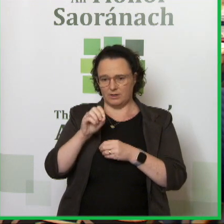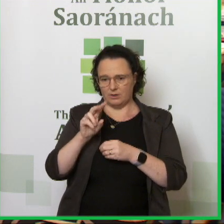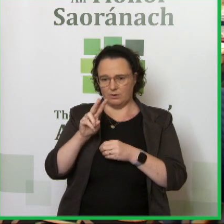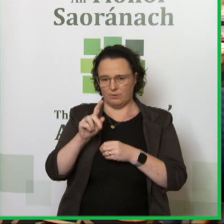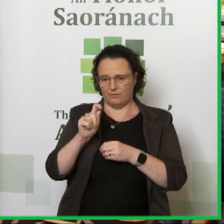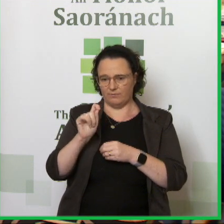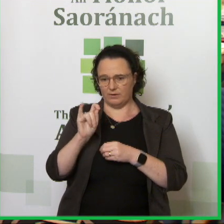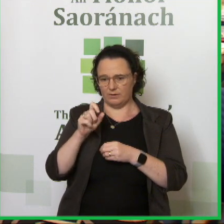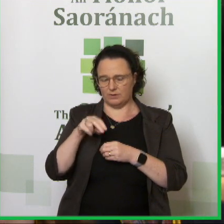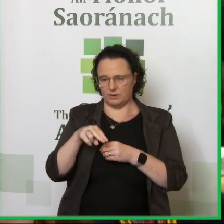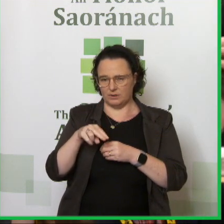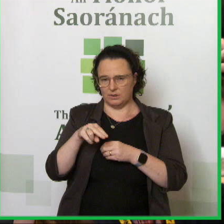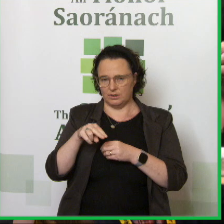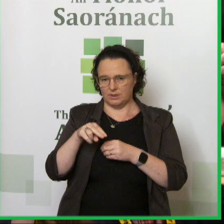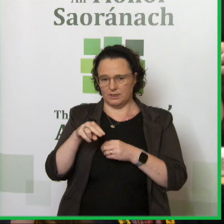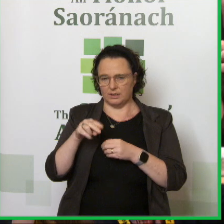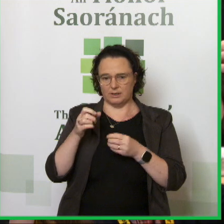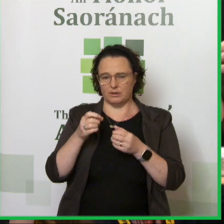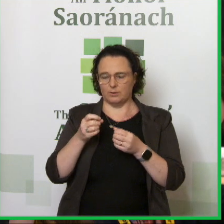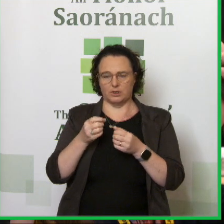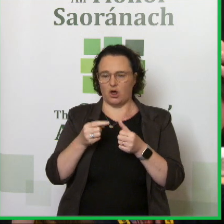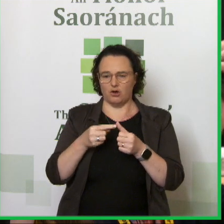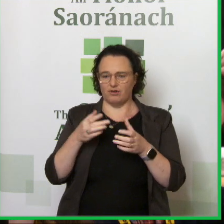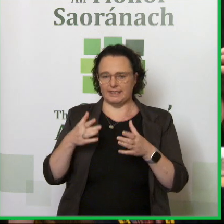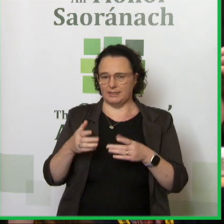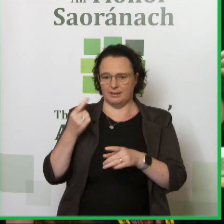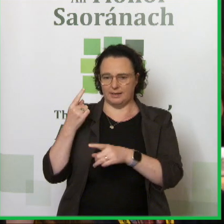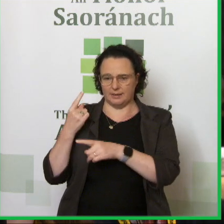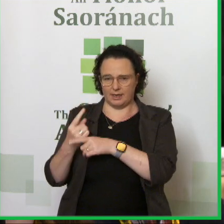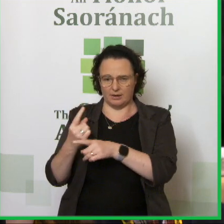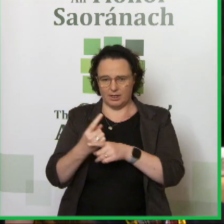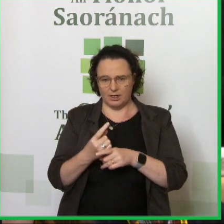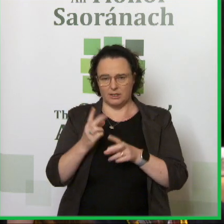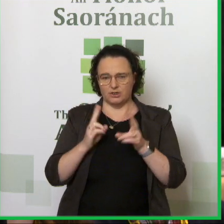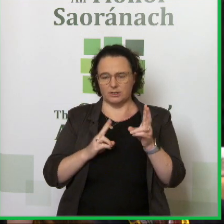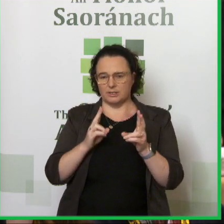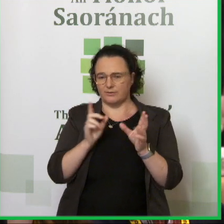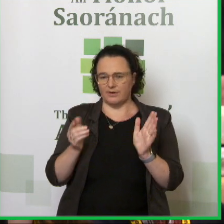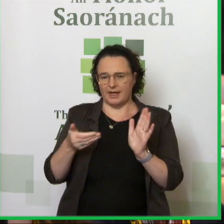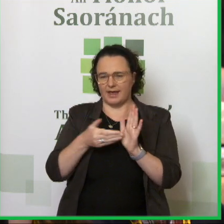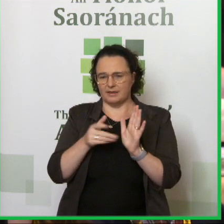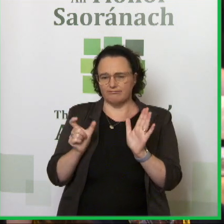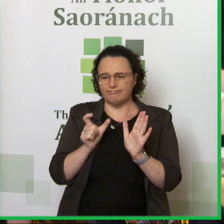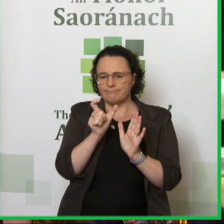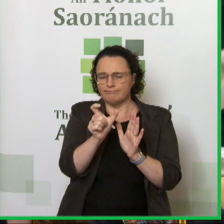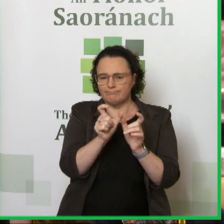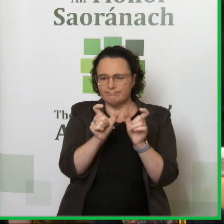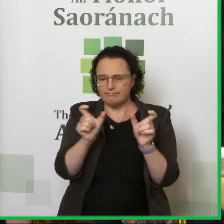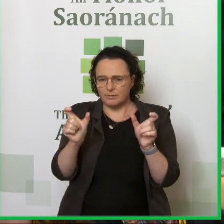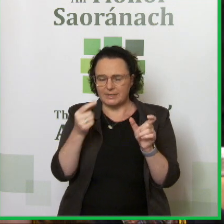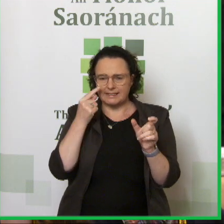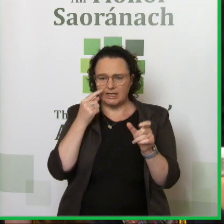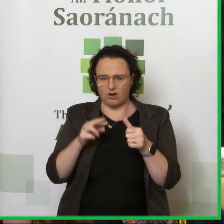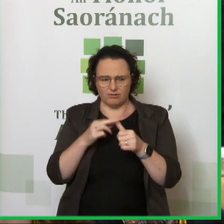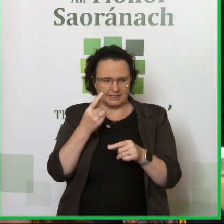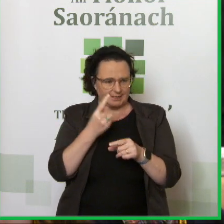basically taking what's already working out there. So I think there should be a statement saying that we should look at what's